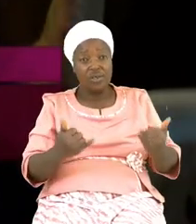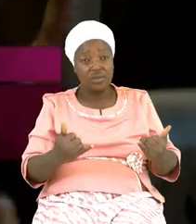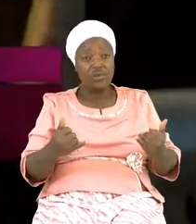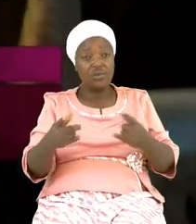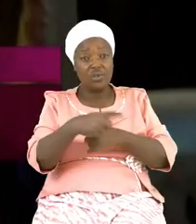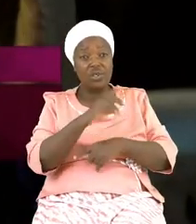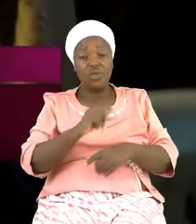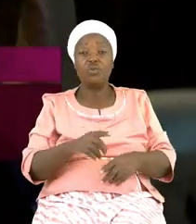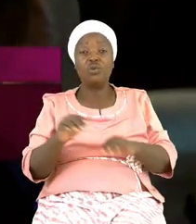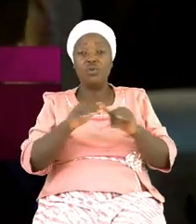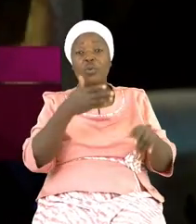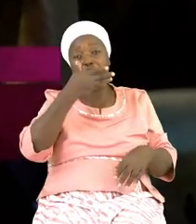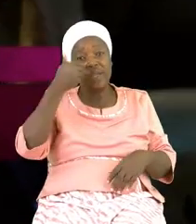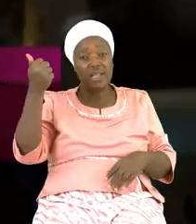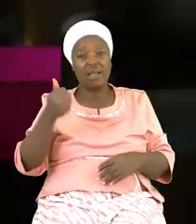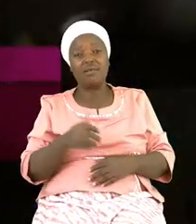better.